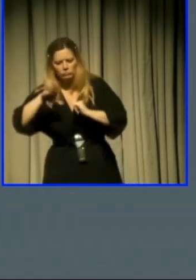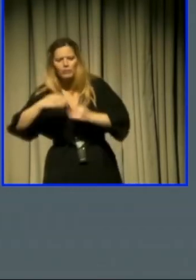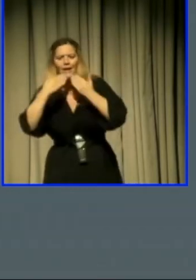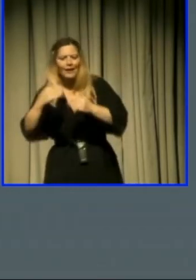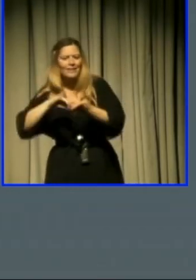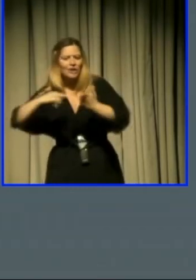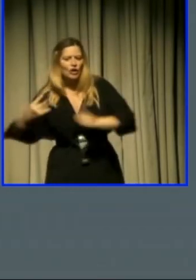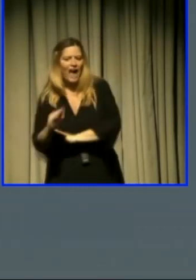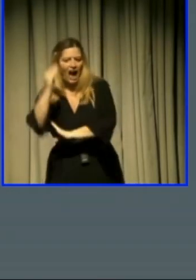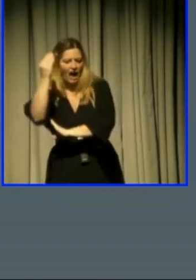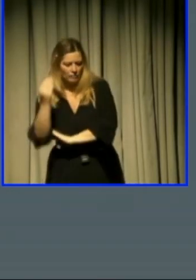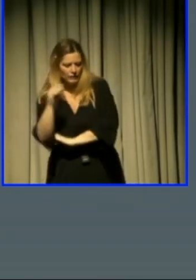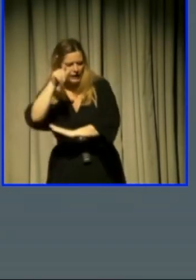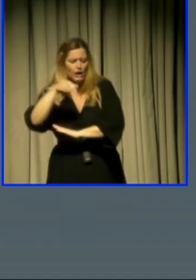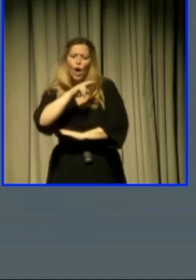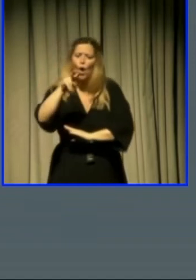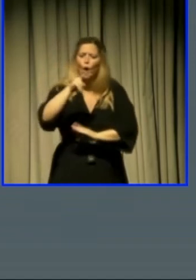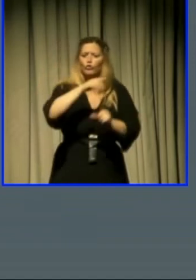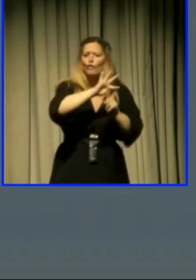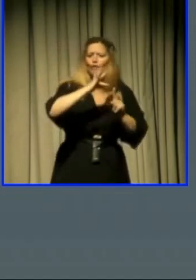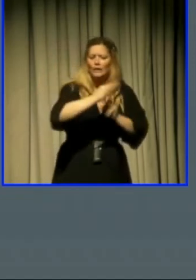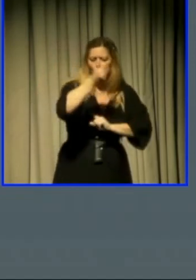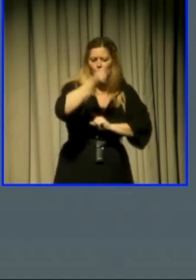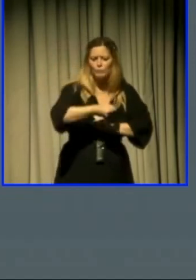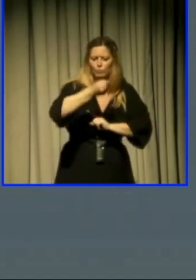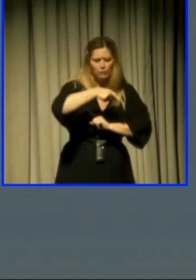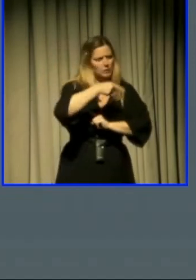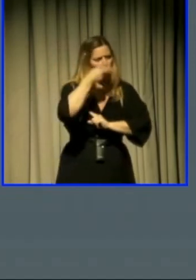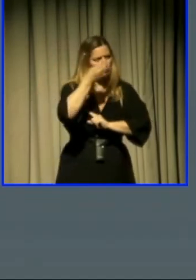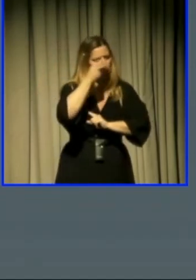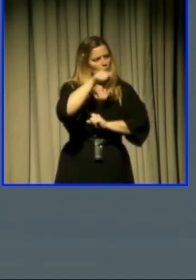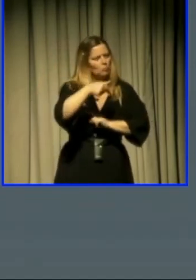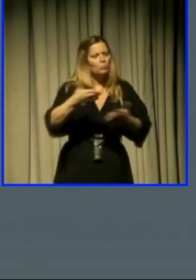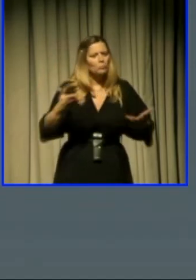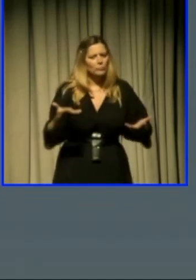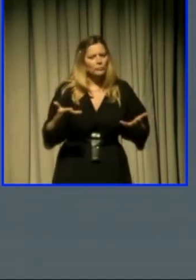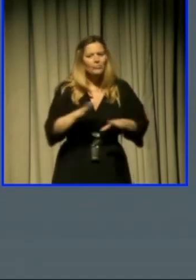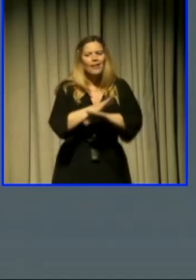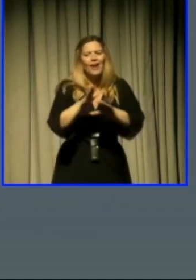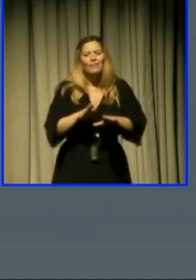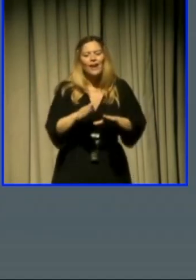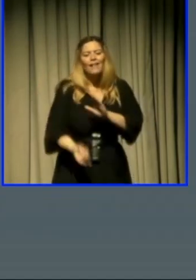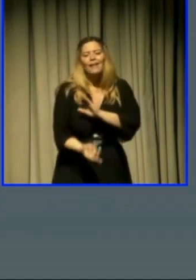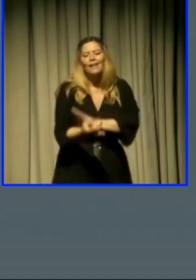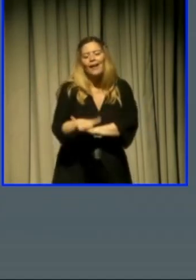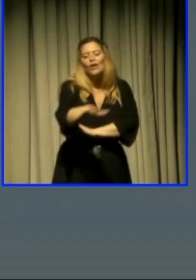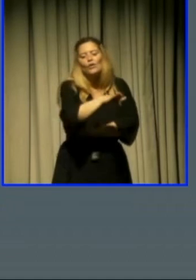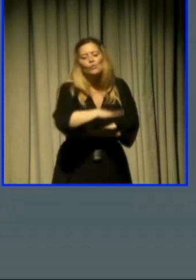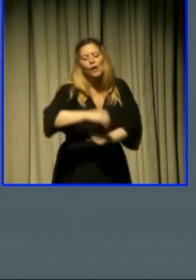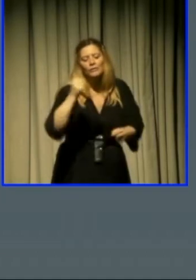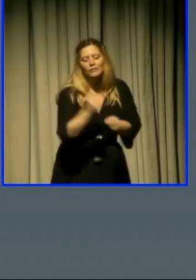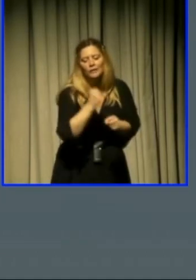another element of it that's really interesting is it's creating a more decentralized workplace, one that's more accessible,